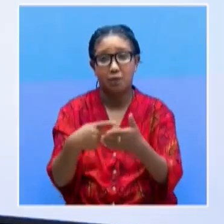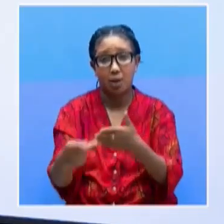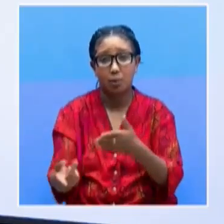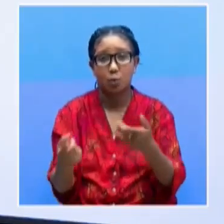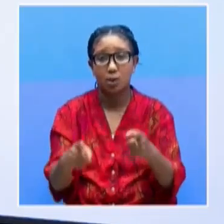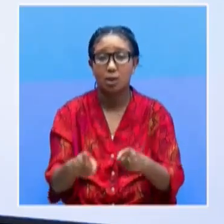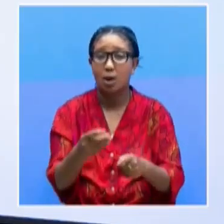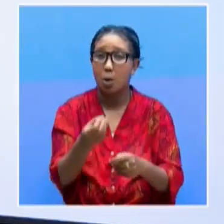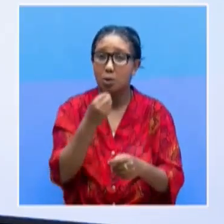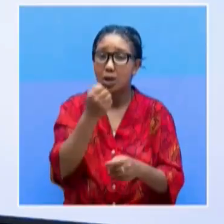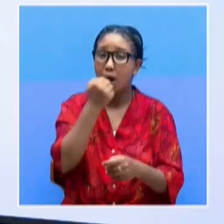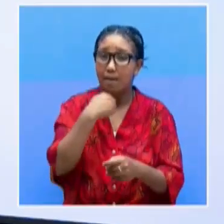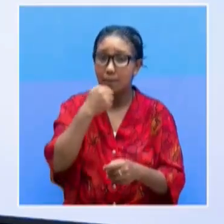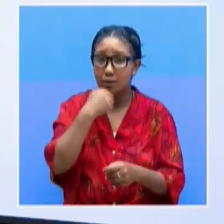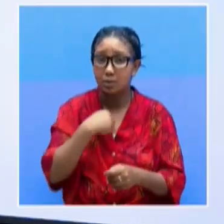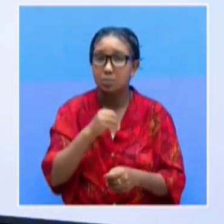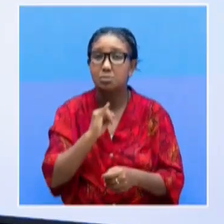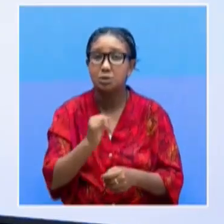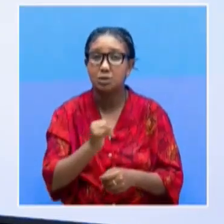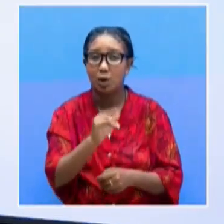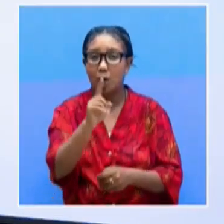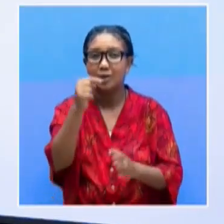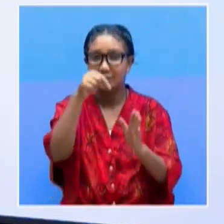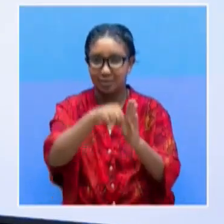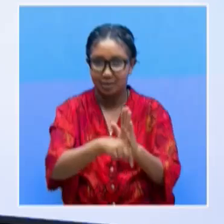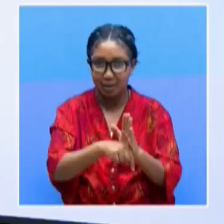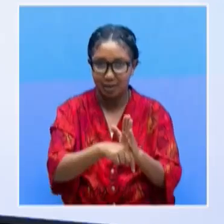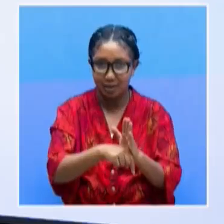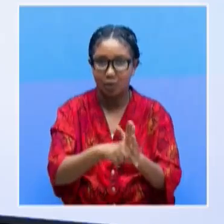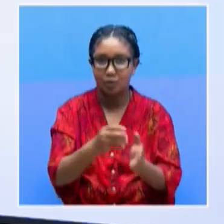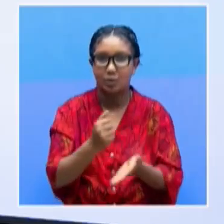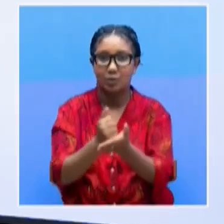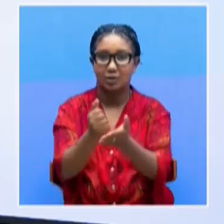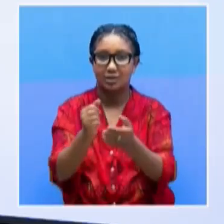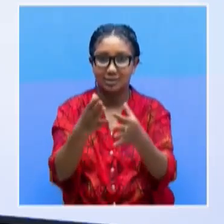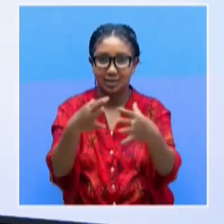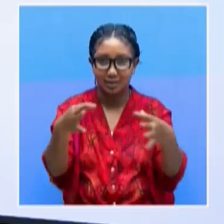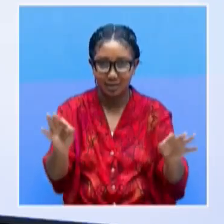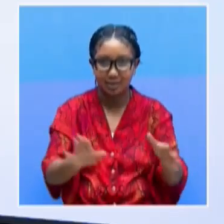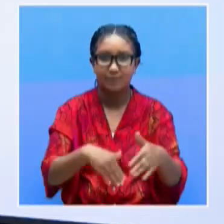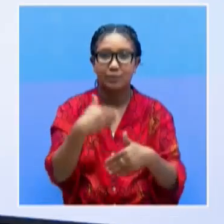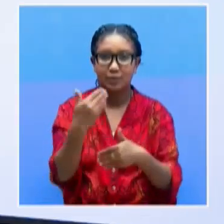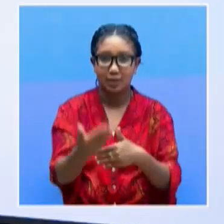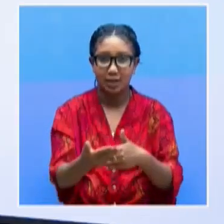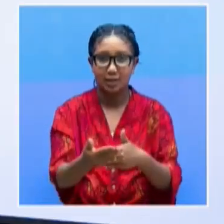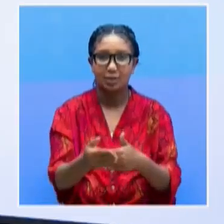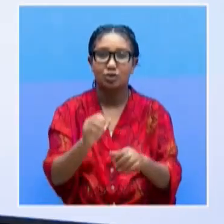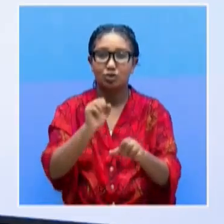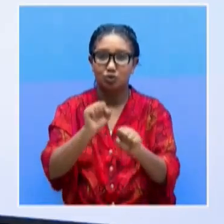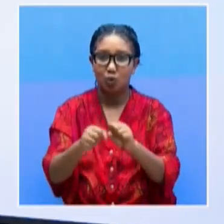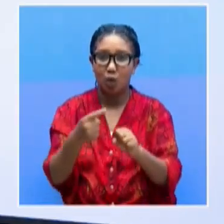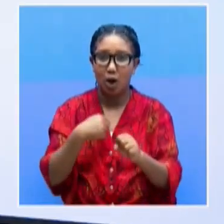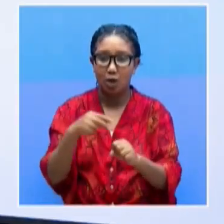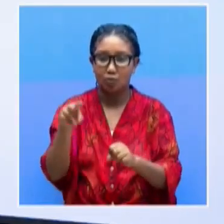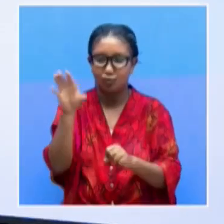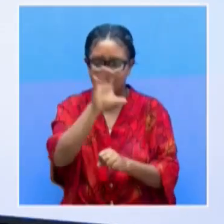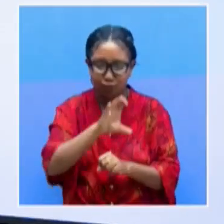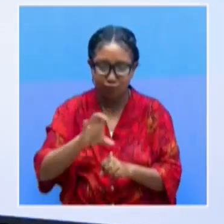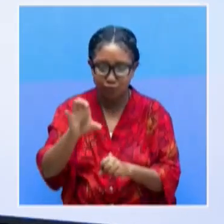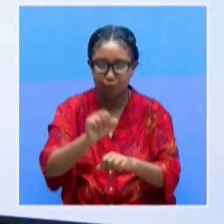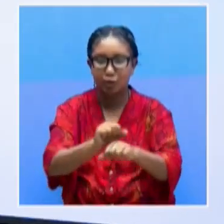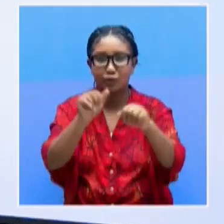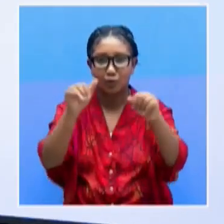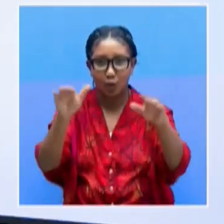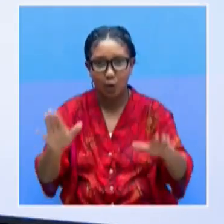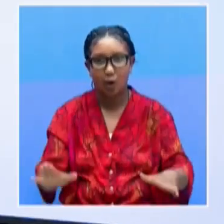while I was eating an apple is one detail or supporting sentence, and so I looked for it on the